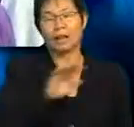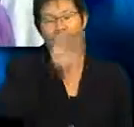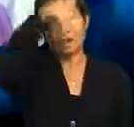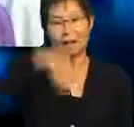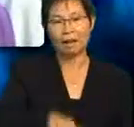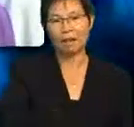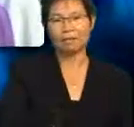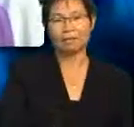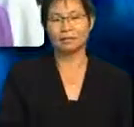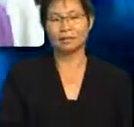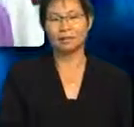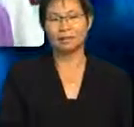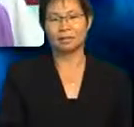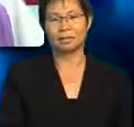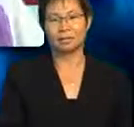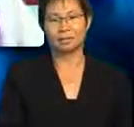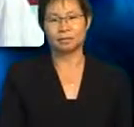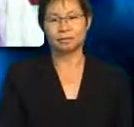Yes, an elephant.